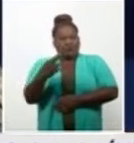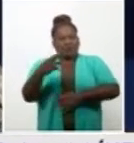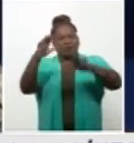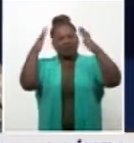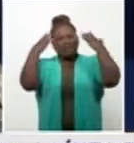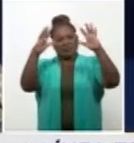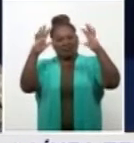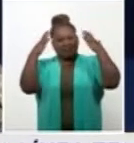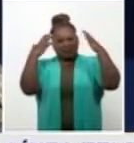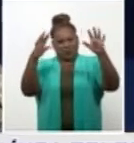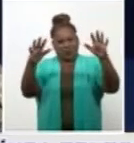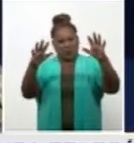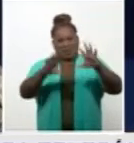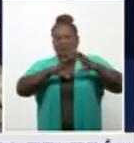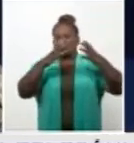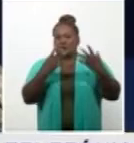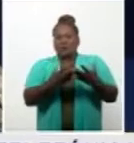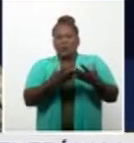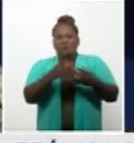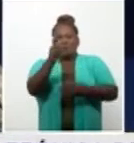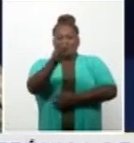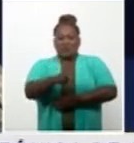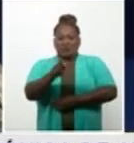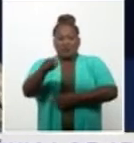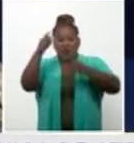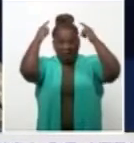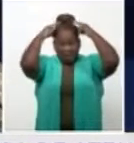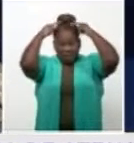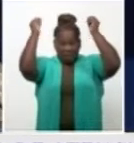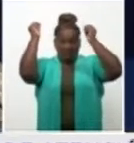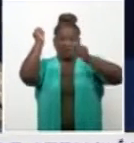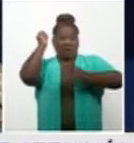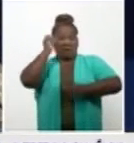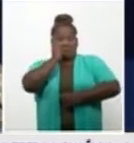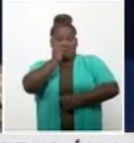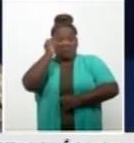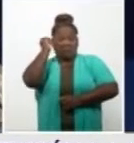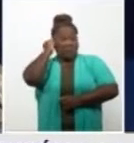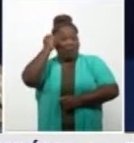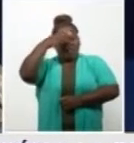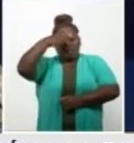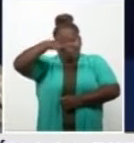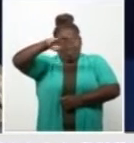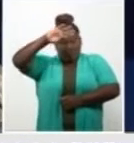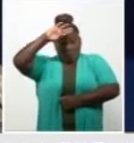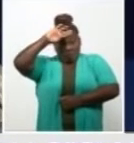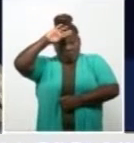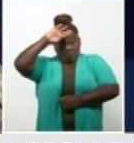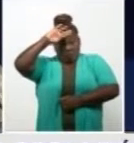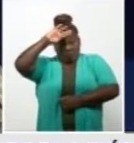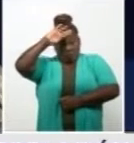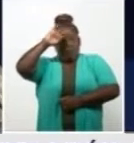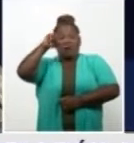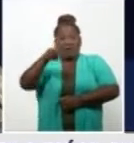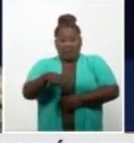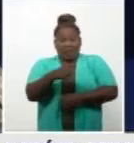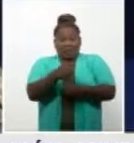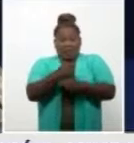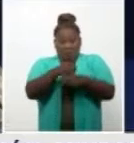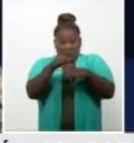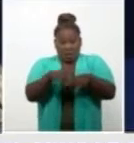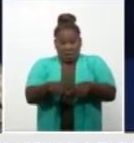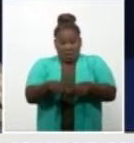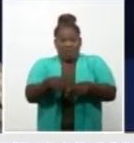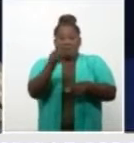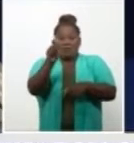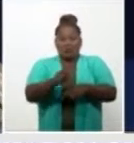acknowledging and congratulating all the nursing personnel of Cuba in our country and working